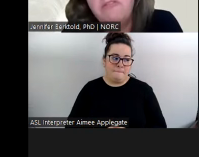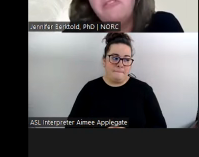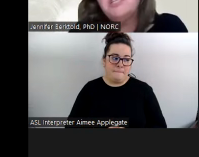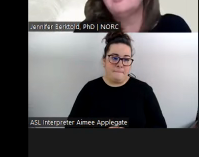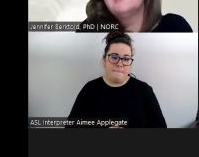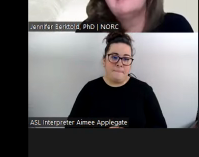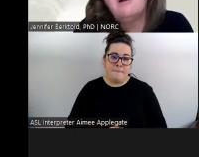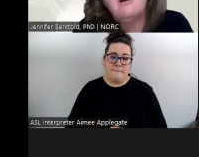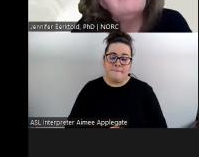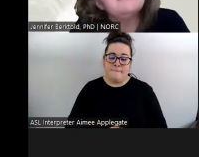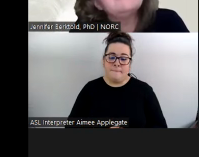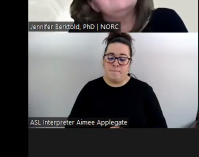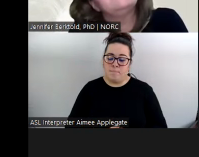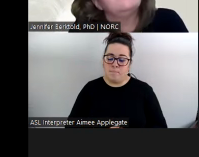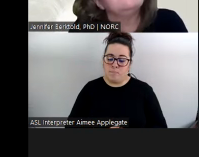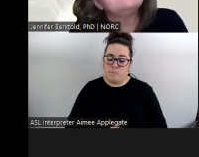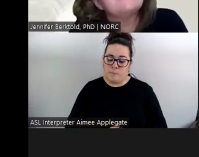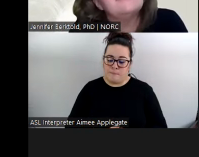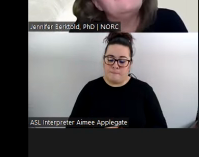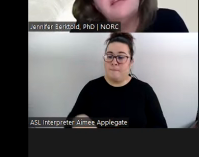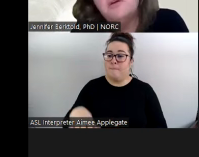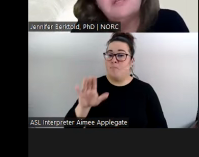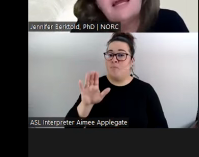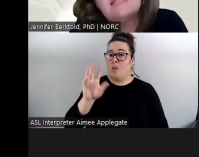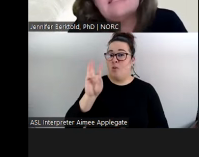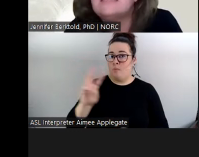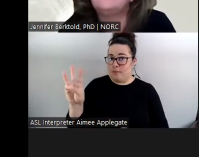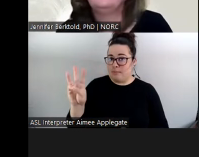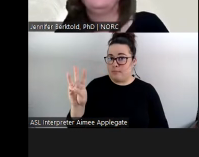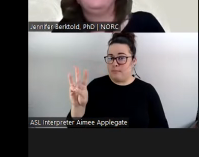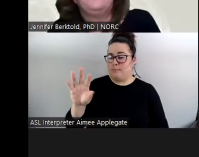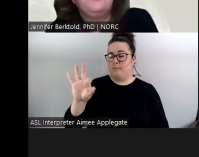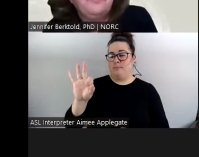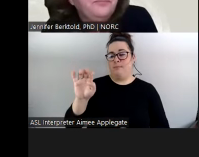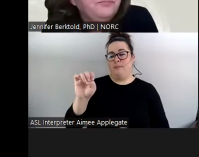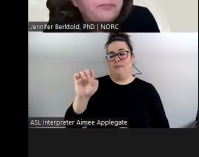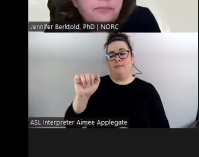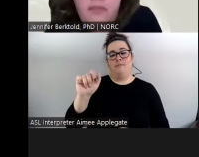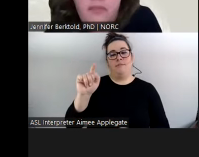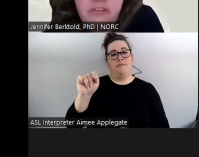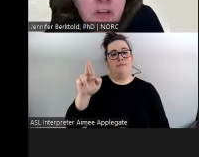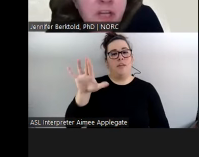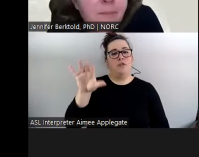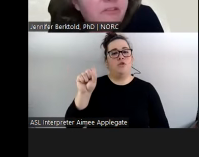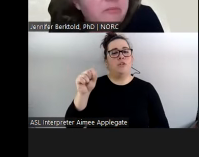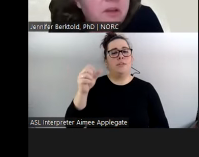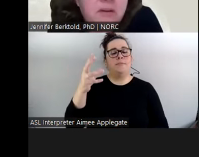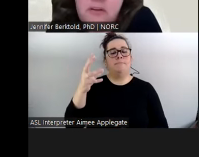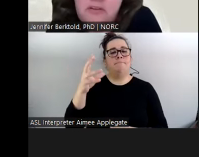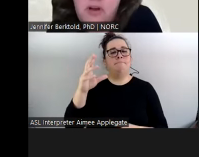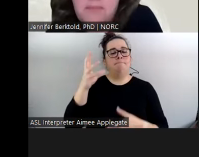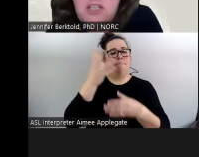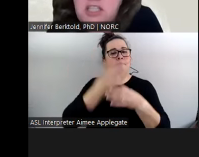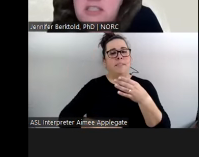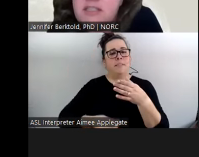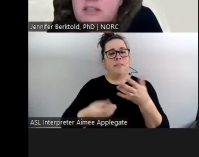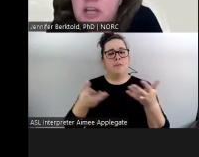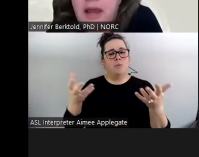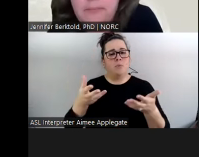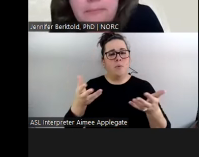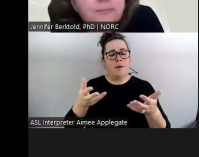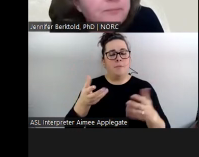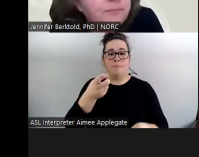What features are missing on the site that you would like to see? And feel free to come off of mute or drop suggestions